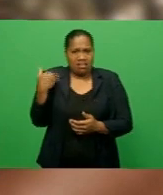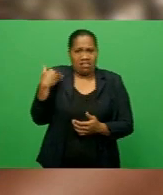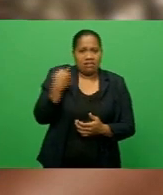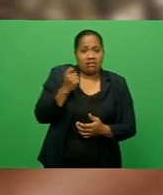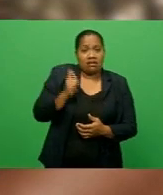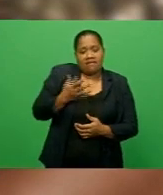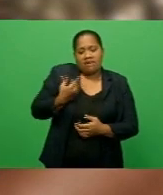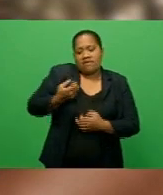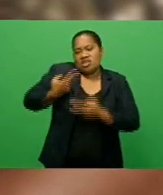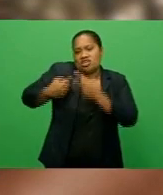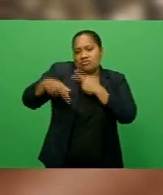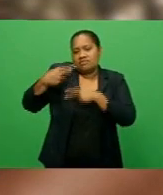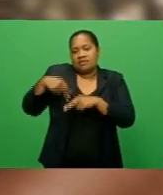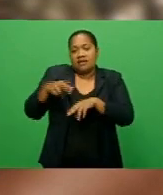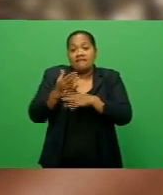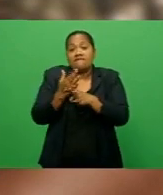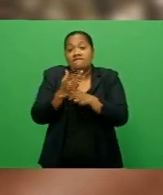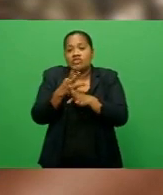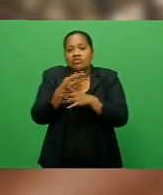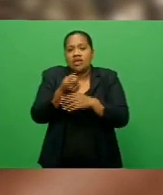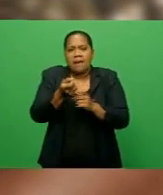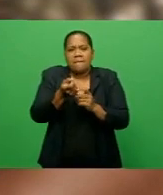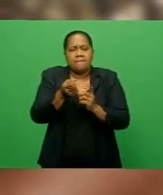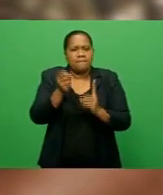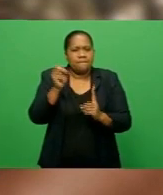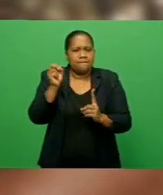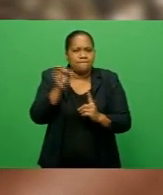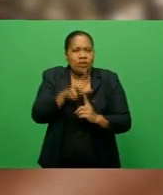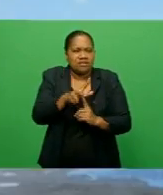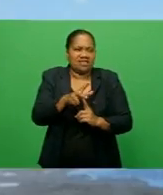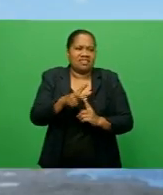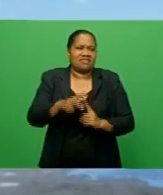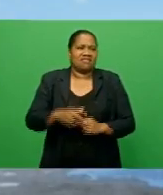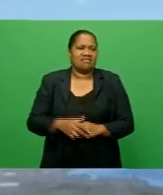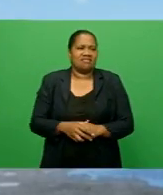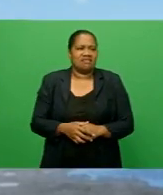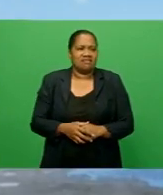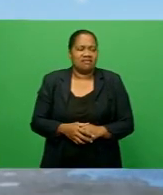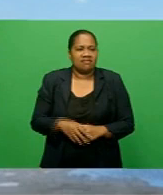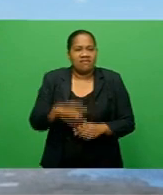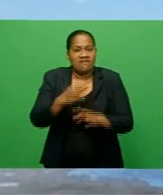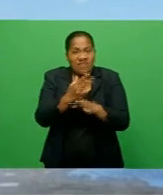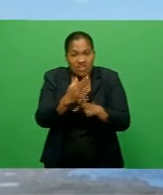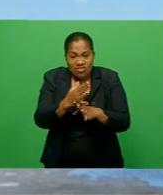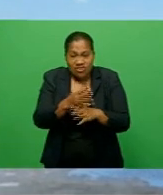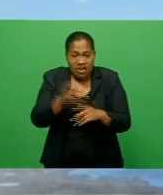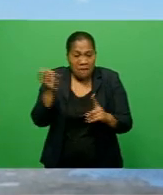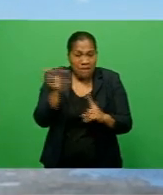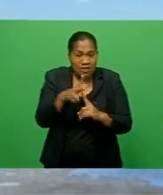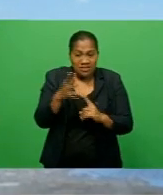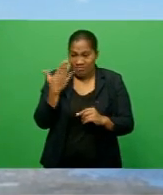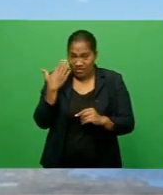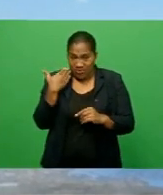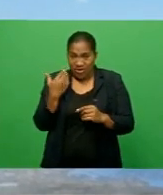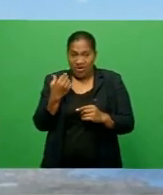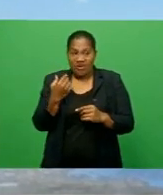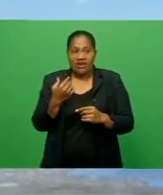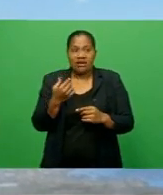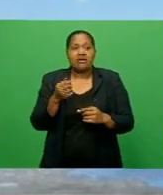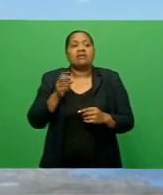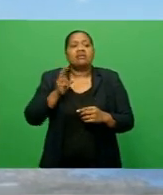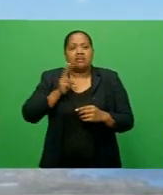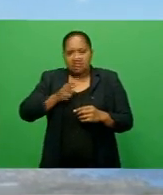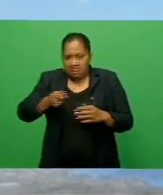history of fish poisoning. If you had been poisoned before by eating fish, then the tendency to get poisoned